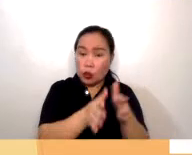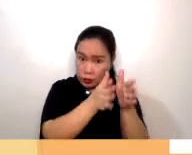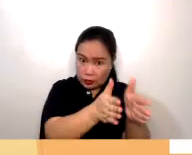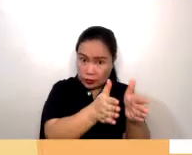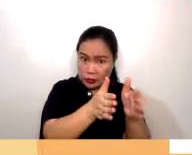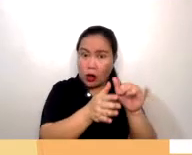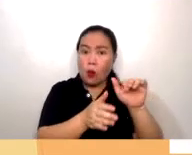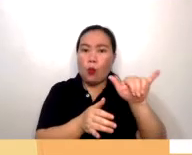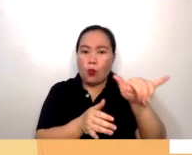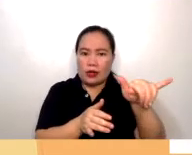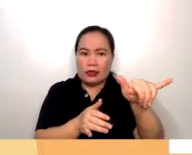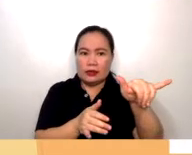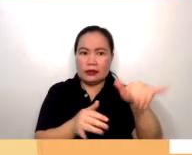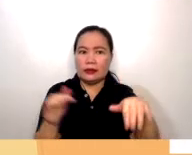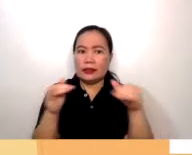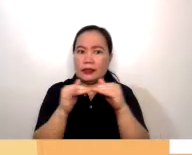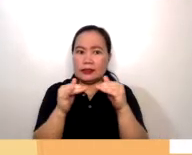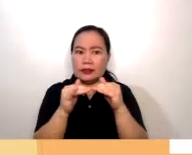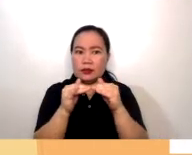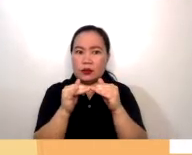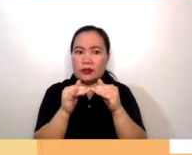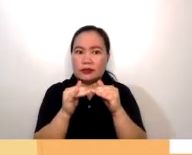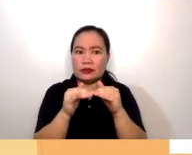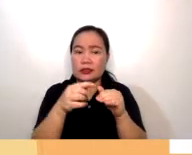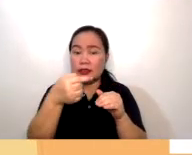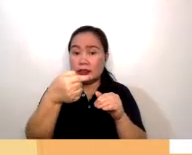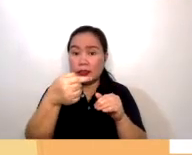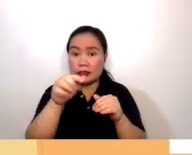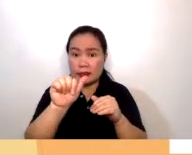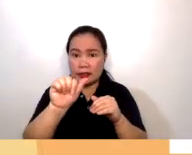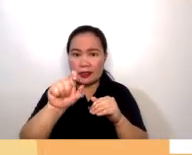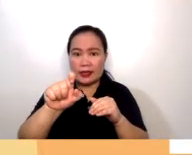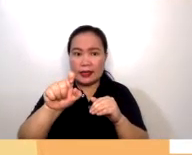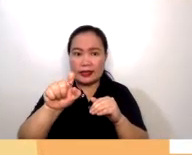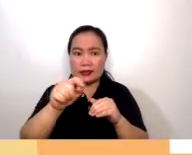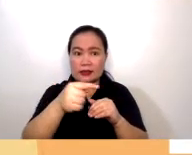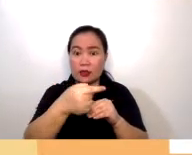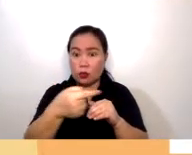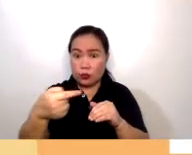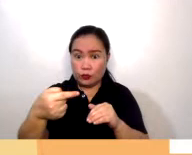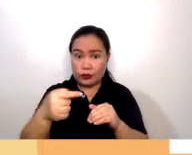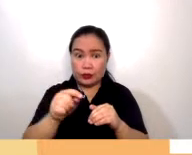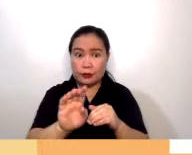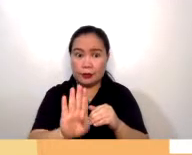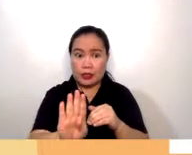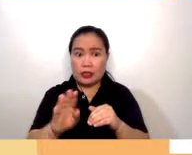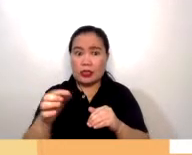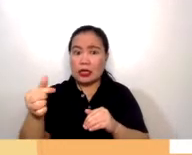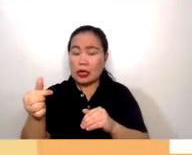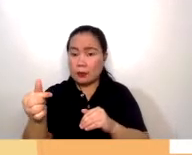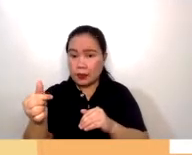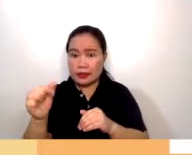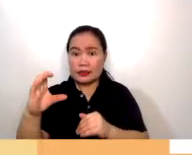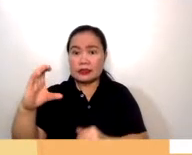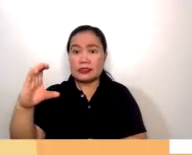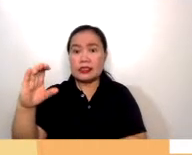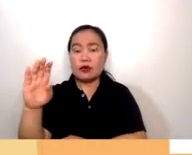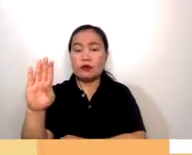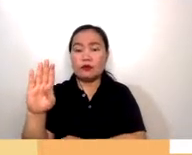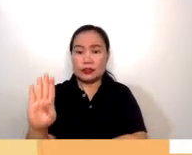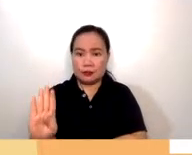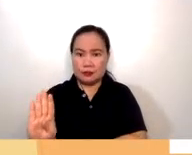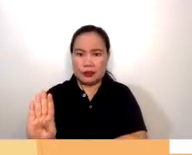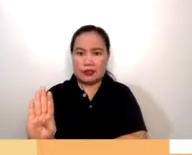y. And then equals negative ax over b plus